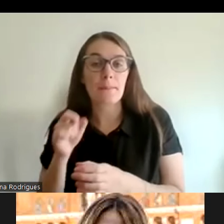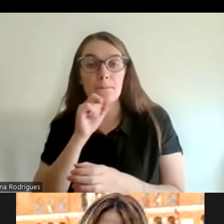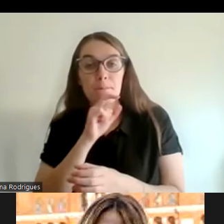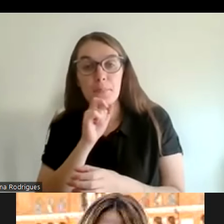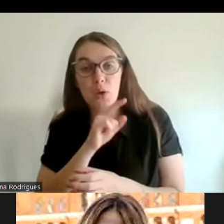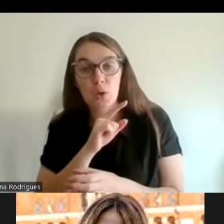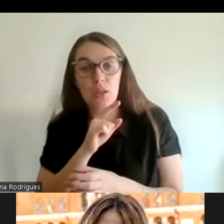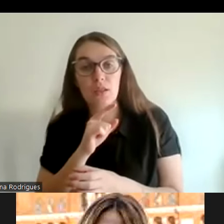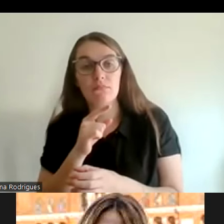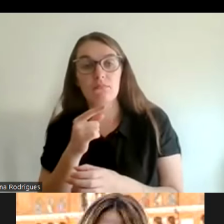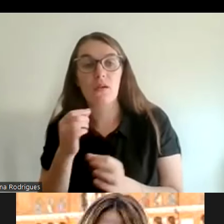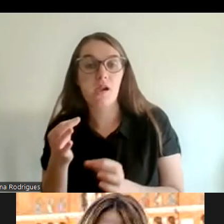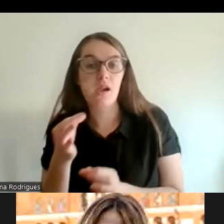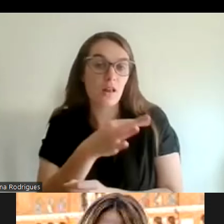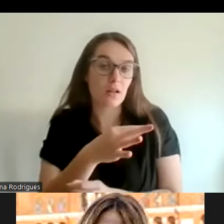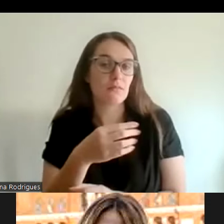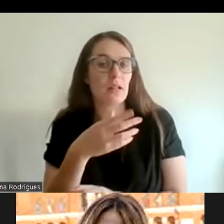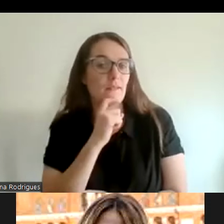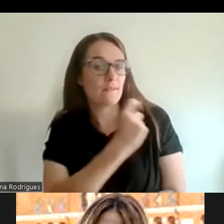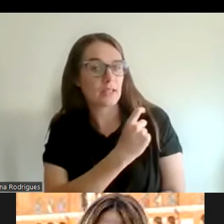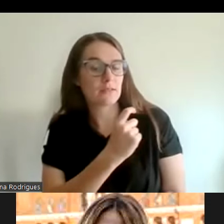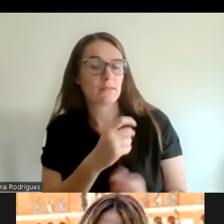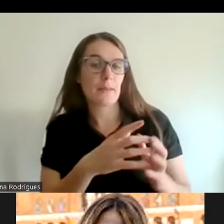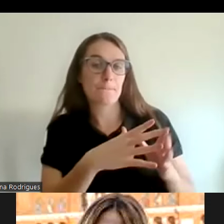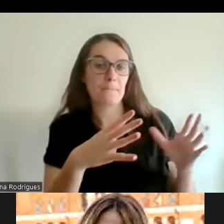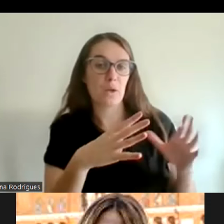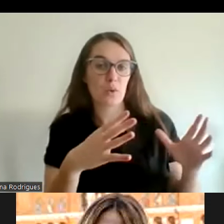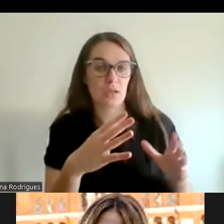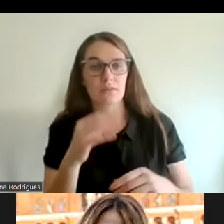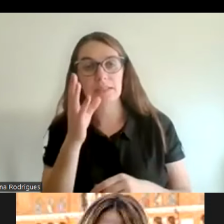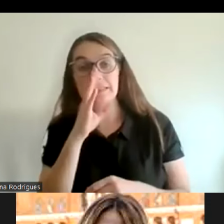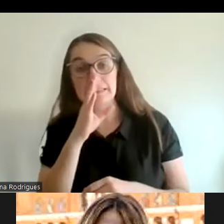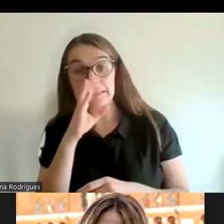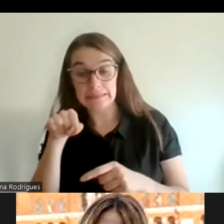give feedback to the majority. If they don't